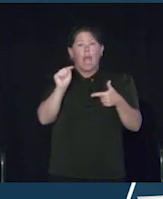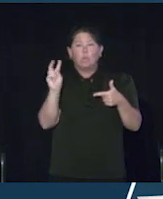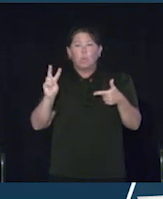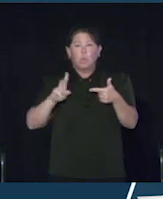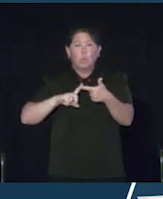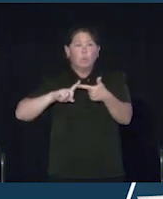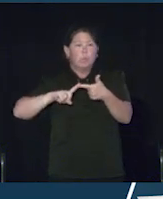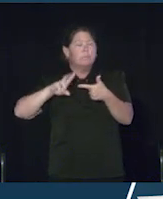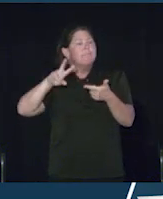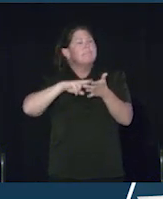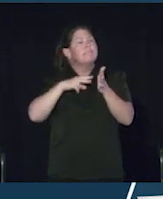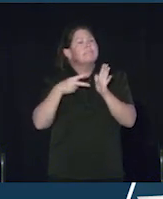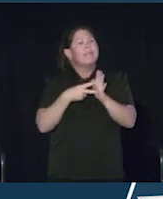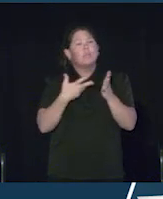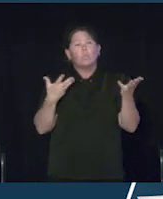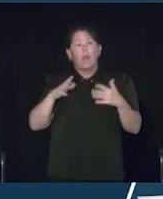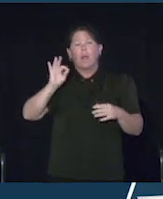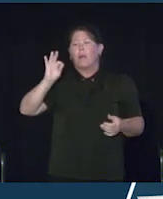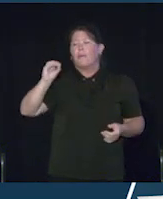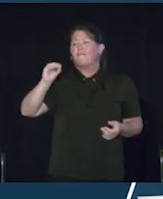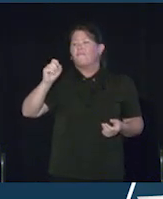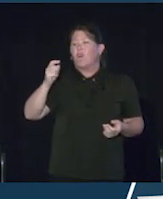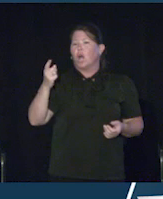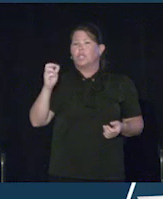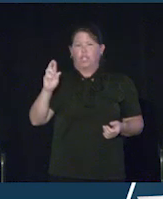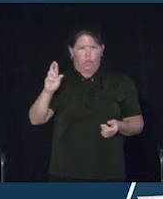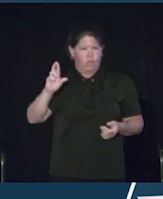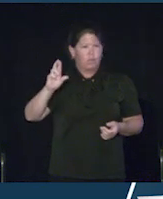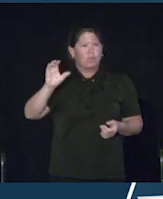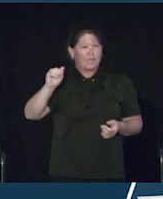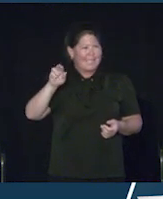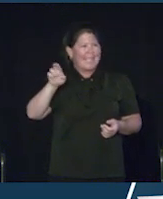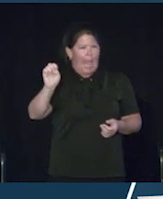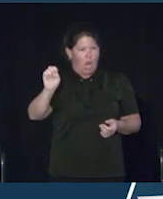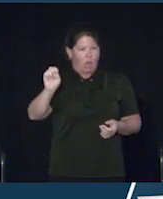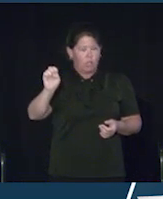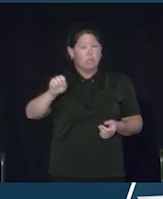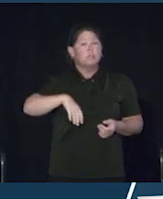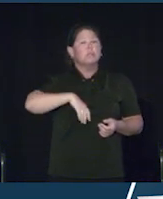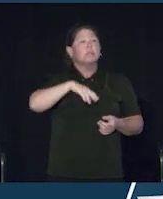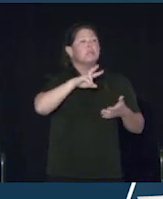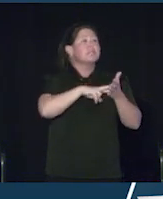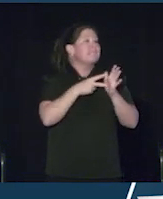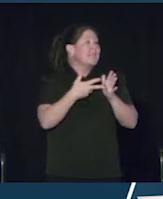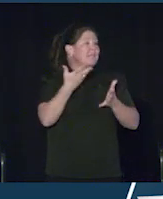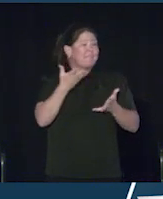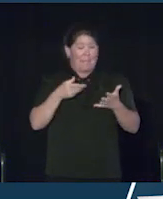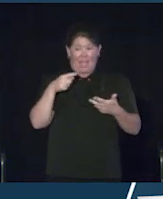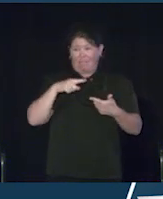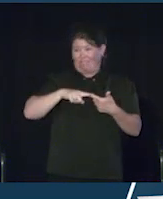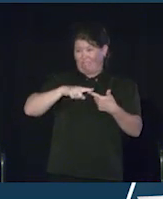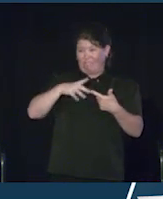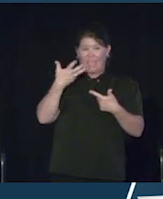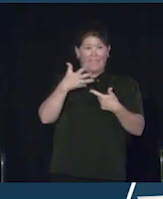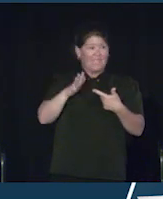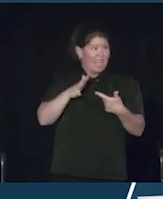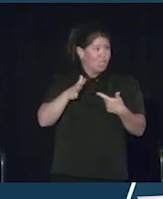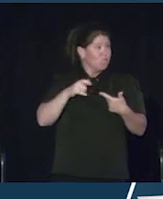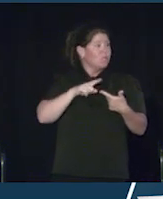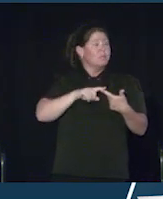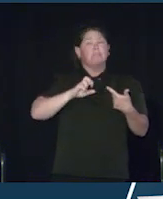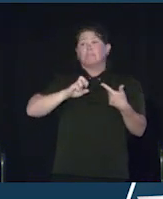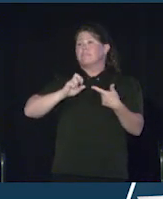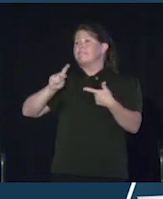time of permanency, meaning that they've been adopted, reunified with their parents,